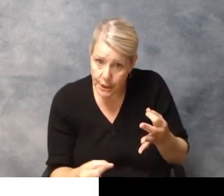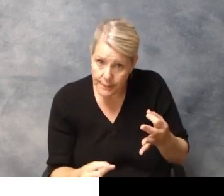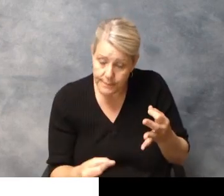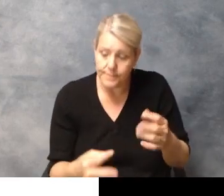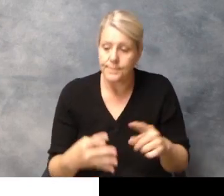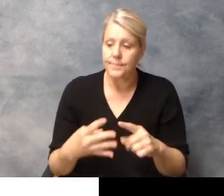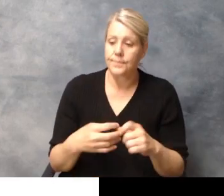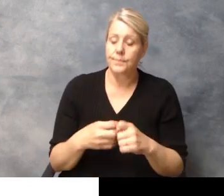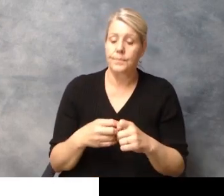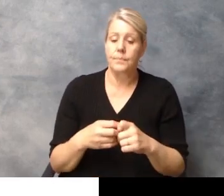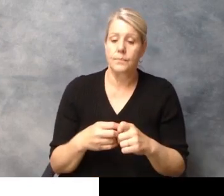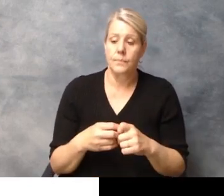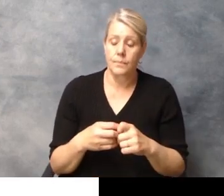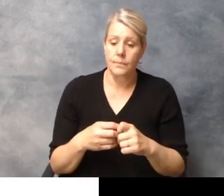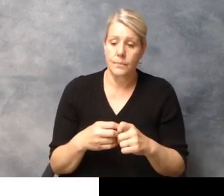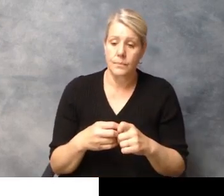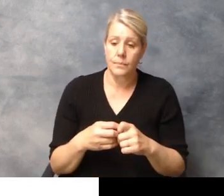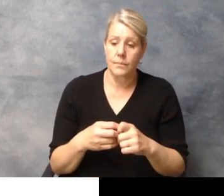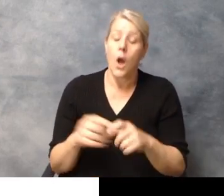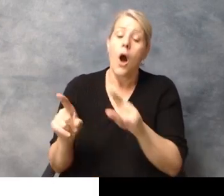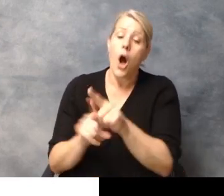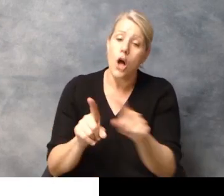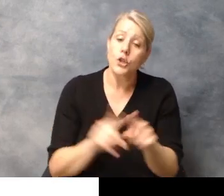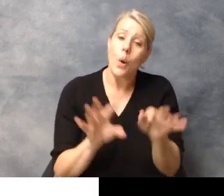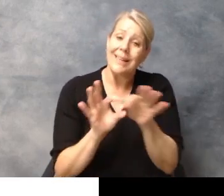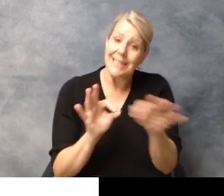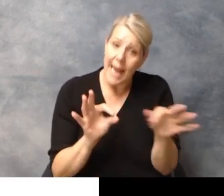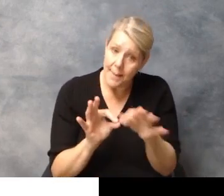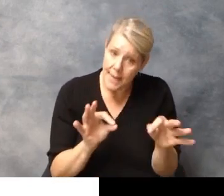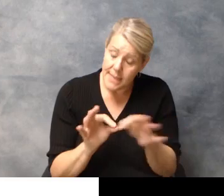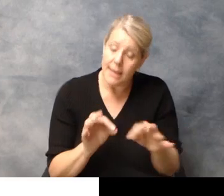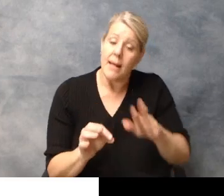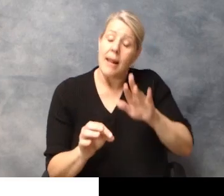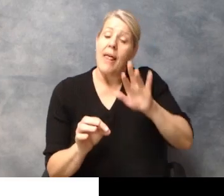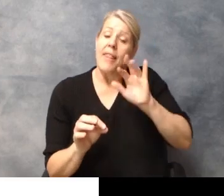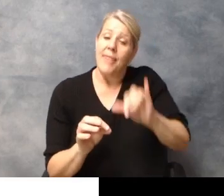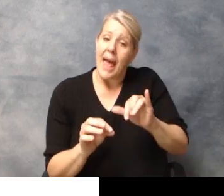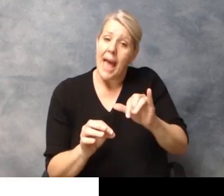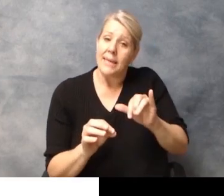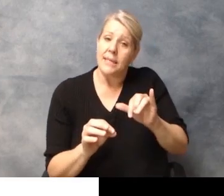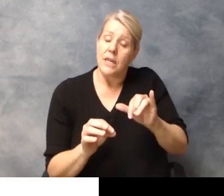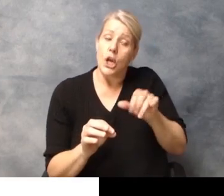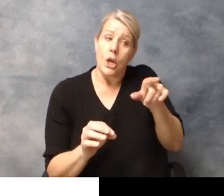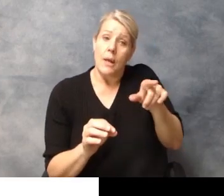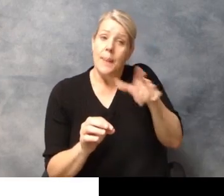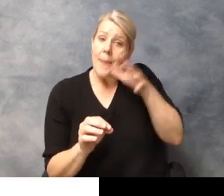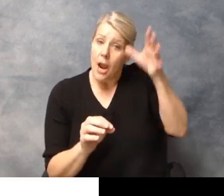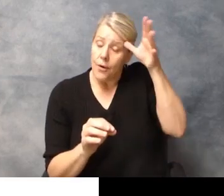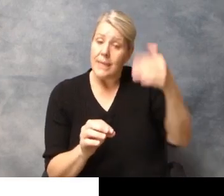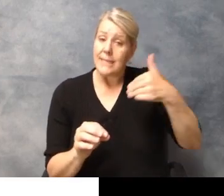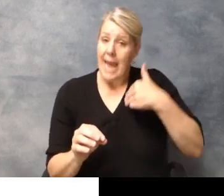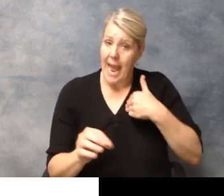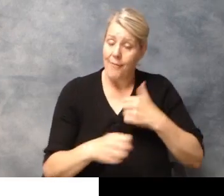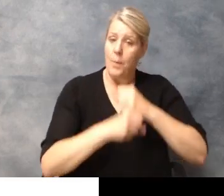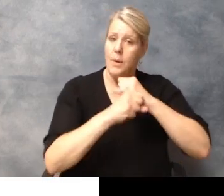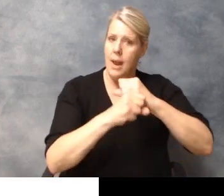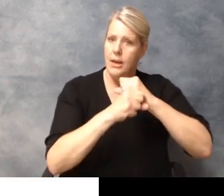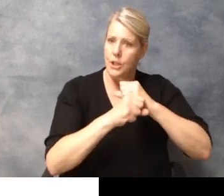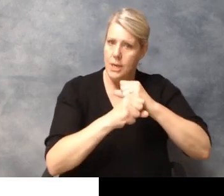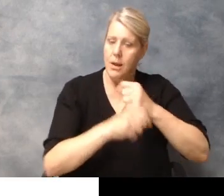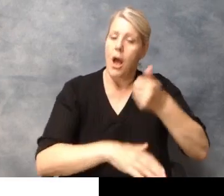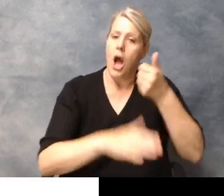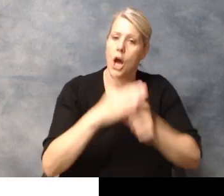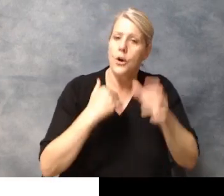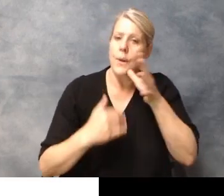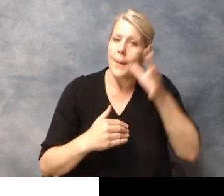action, a statement that the parents of the child with a disability have protection under the procedural safeguards, and if